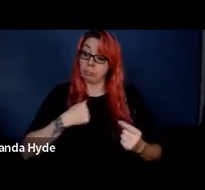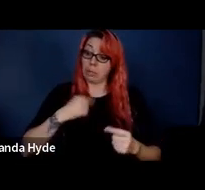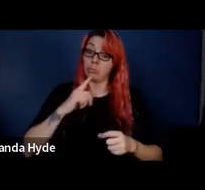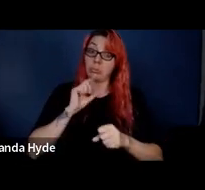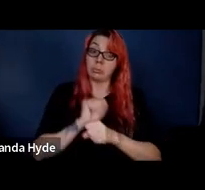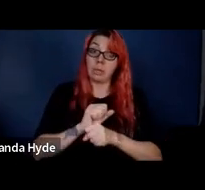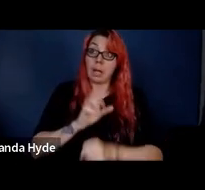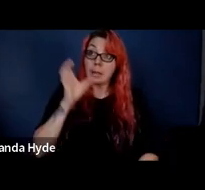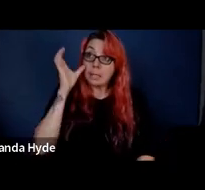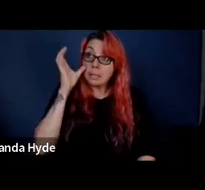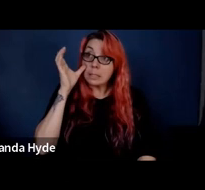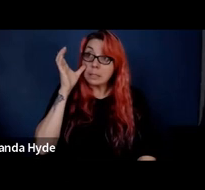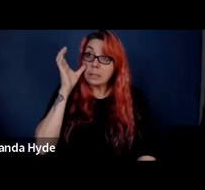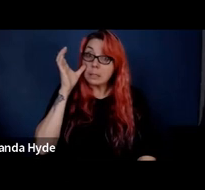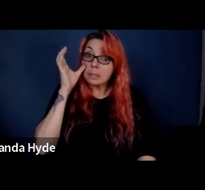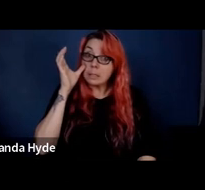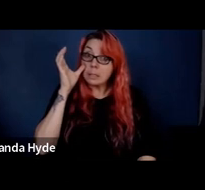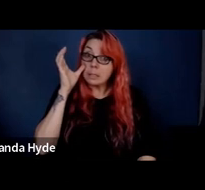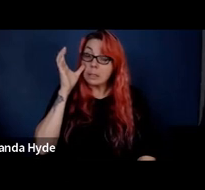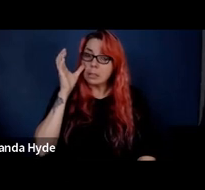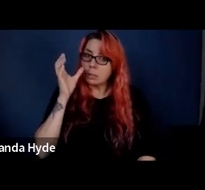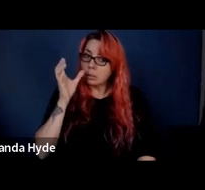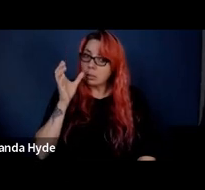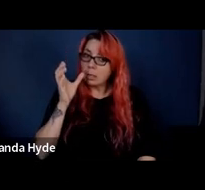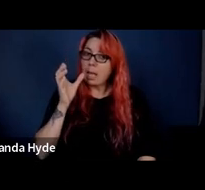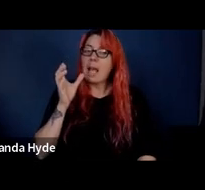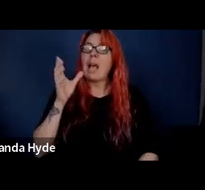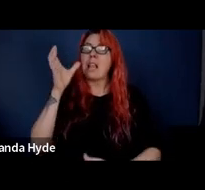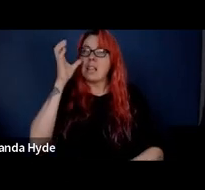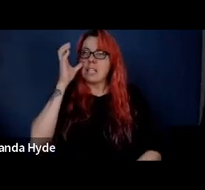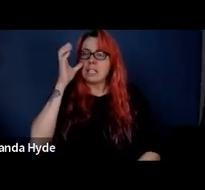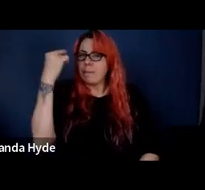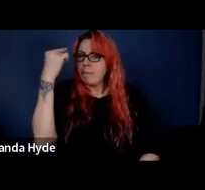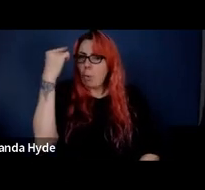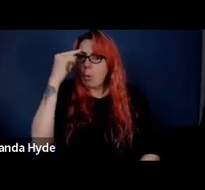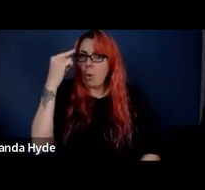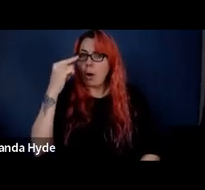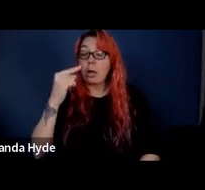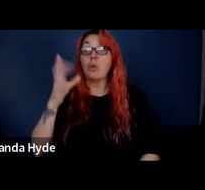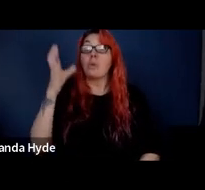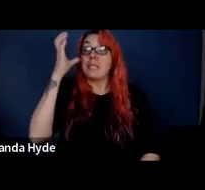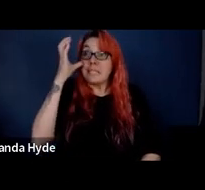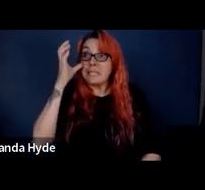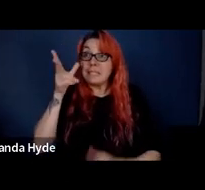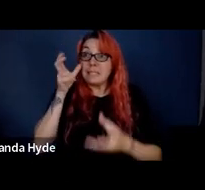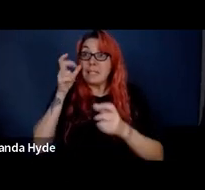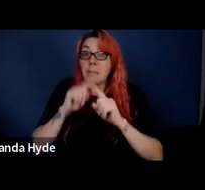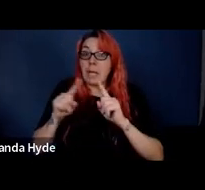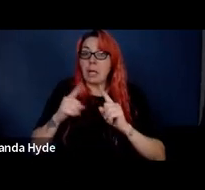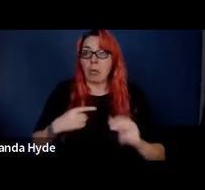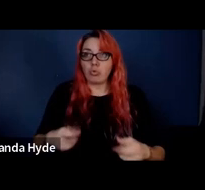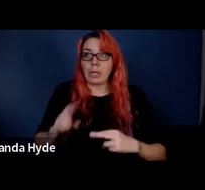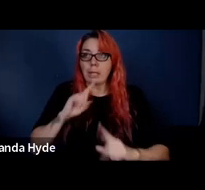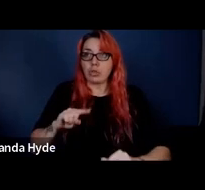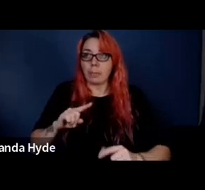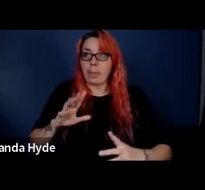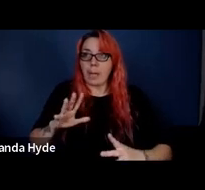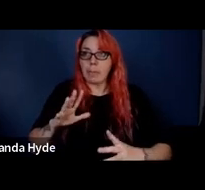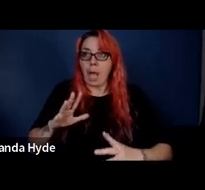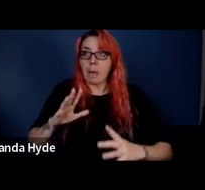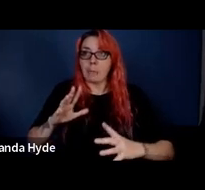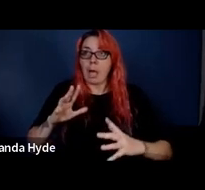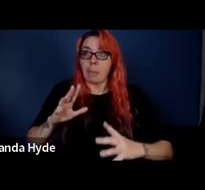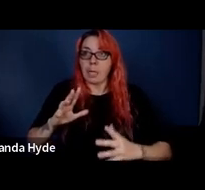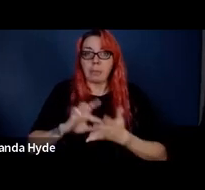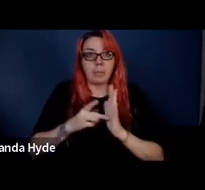respond or listening to understand? And I know, if I'm honest, I'm somebody who regularly is listening to respond, because as they're talking,